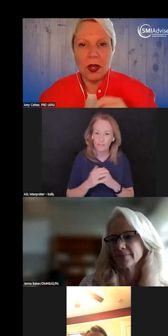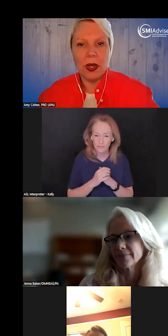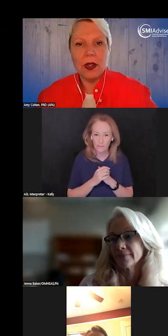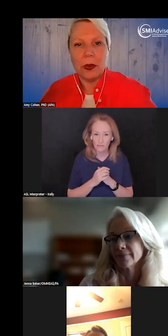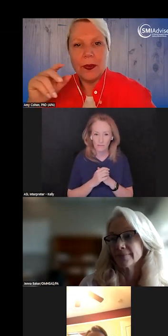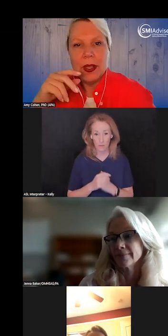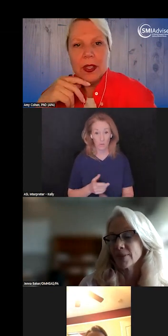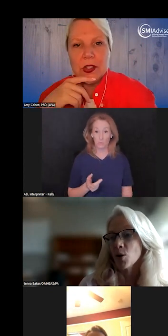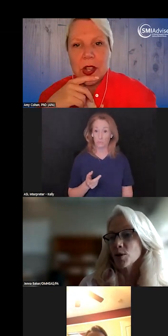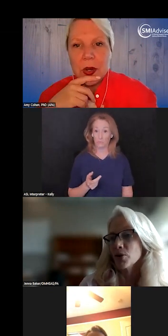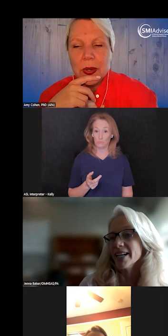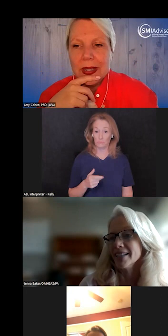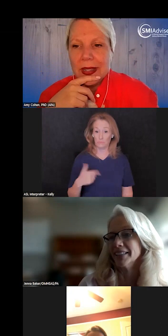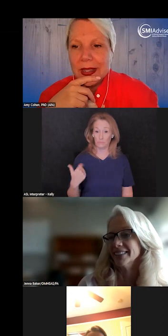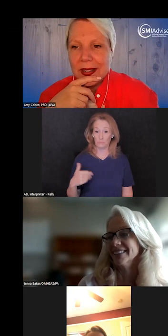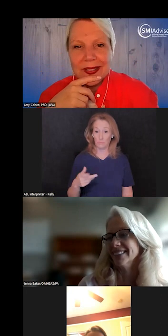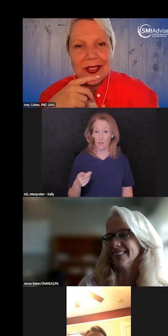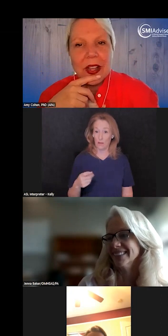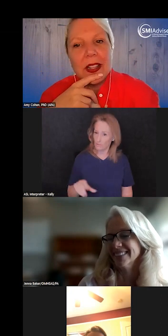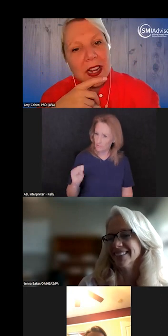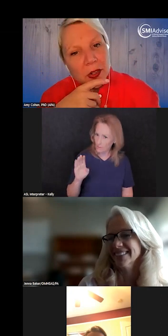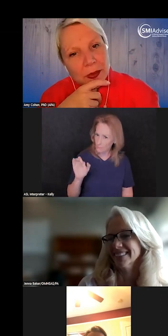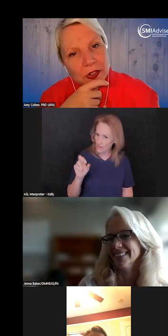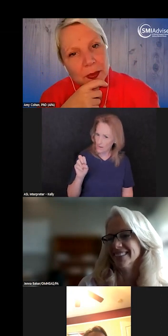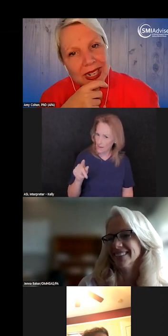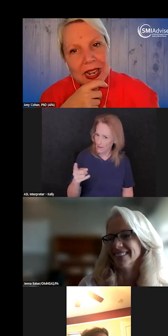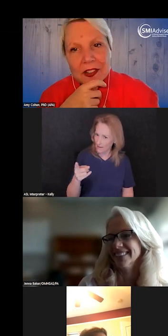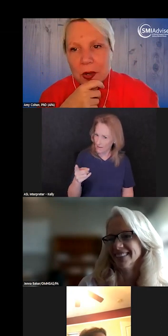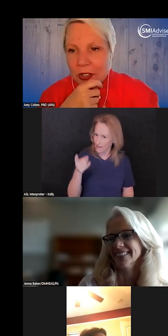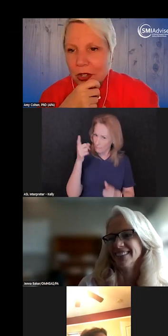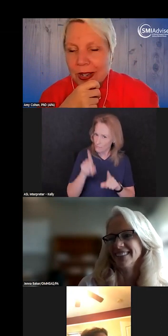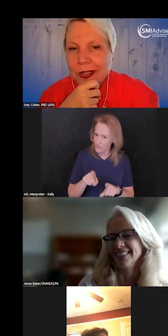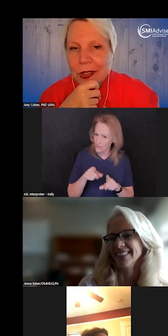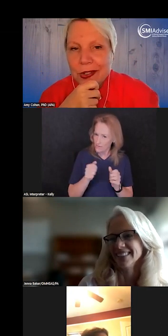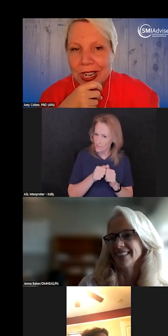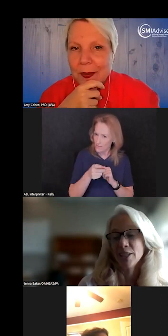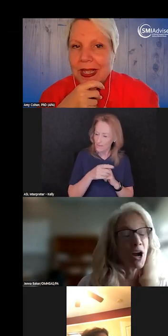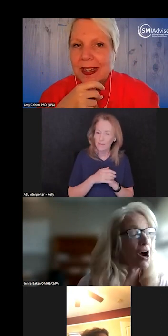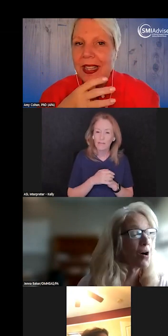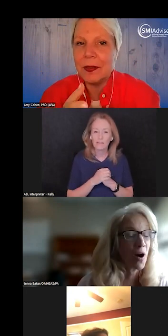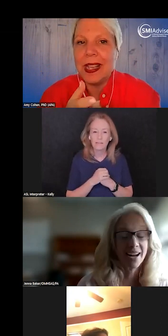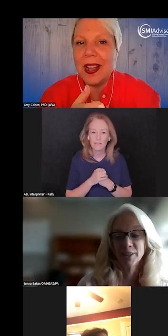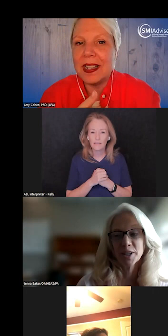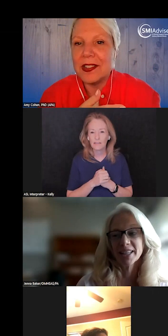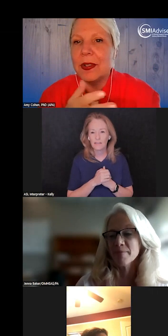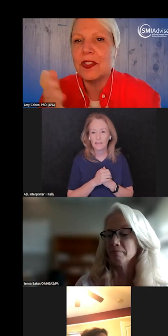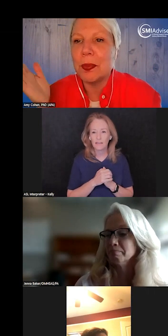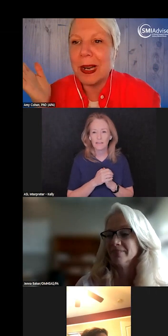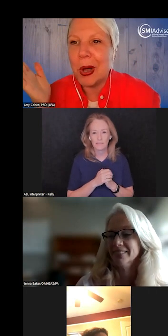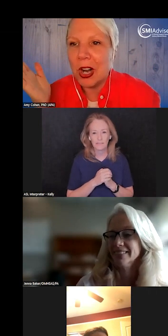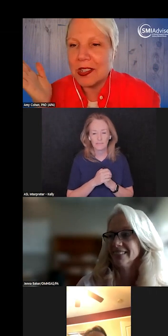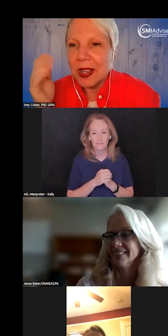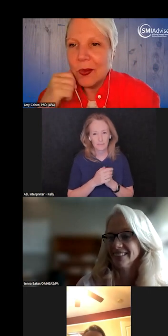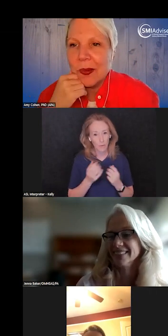Oh, so, Sabrina. A lot agreed with Sabrina, not so much agreed with you, Jenna, but let's be honest, it was